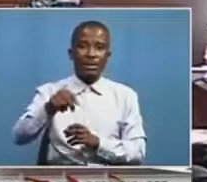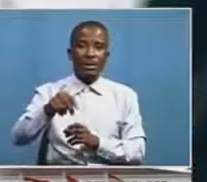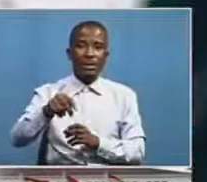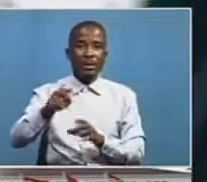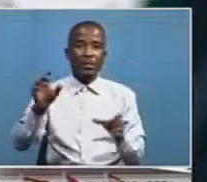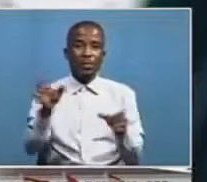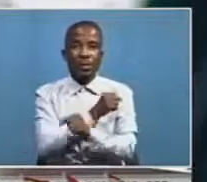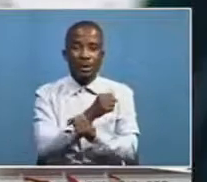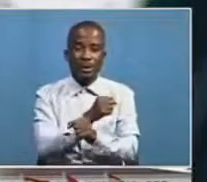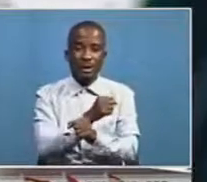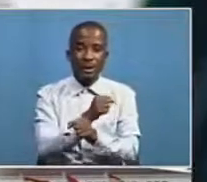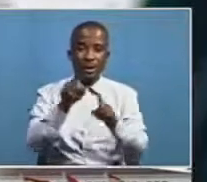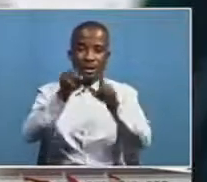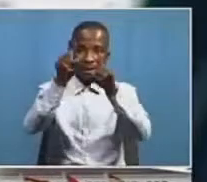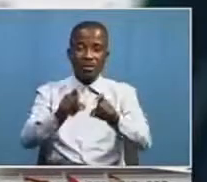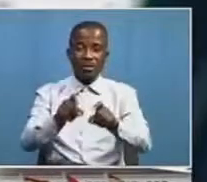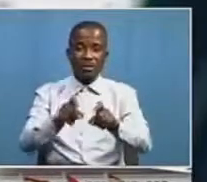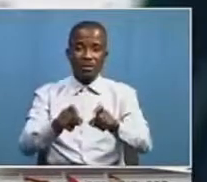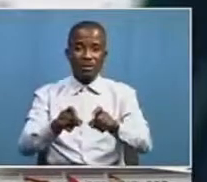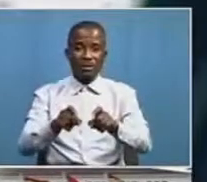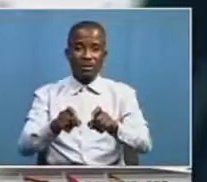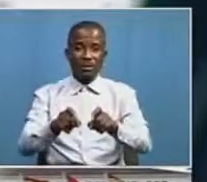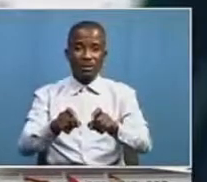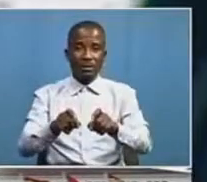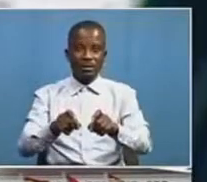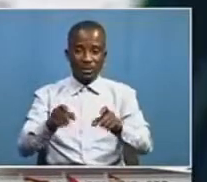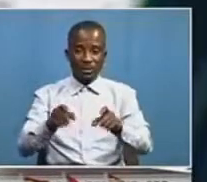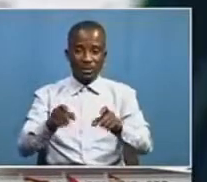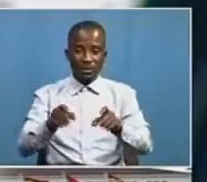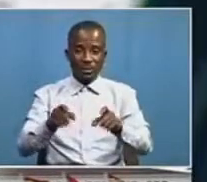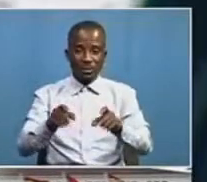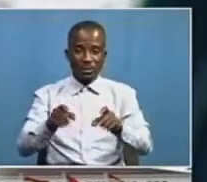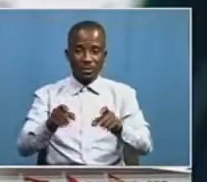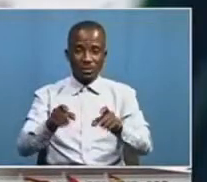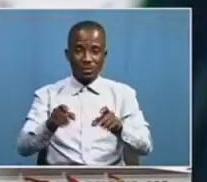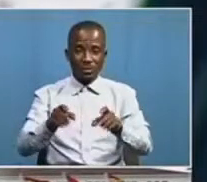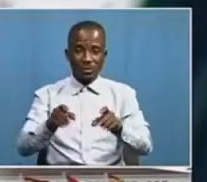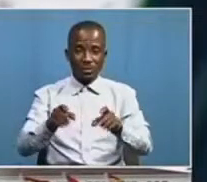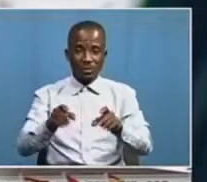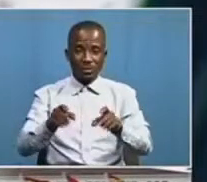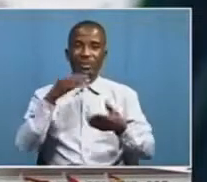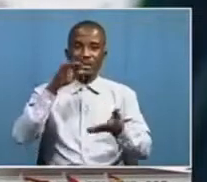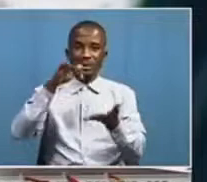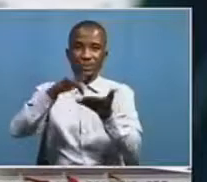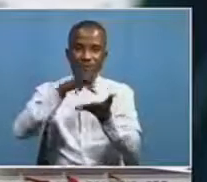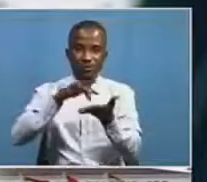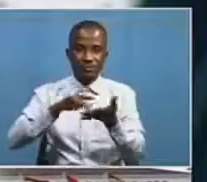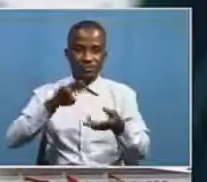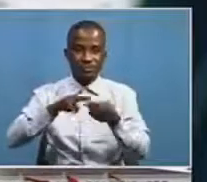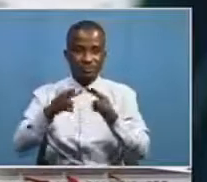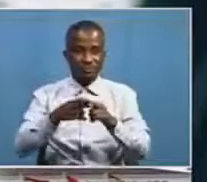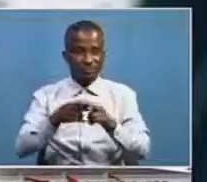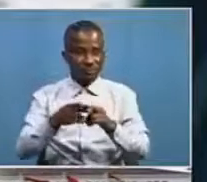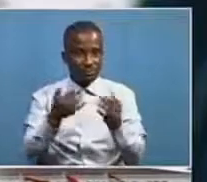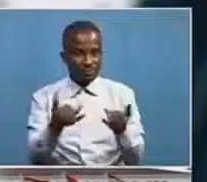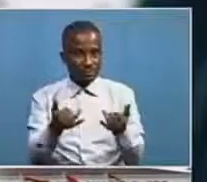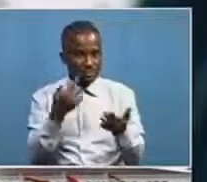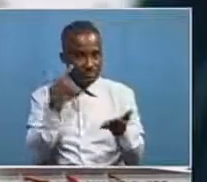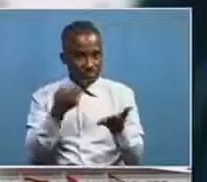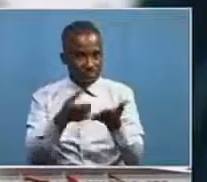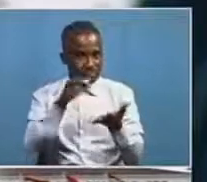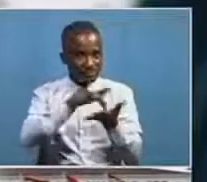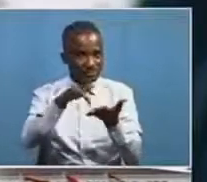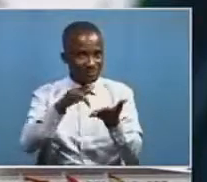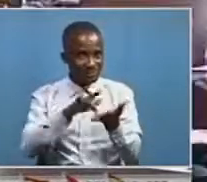Answer: from the declaration as announced. Question: from the figures that we just calculated,